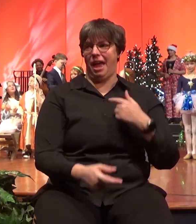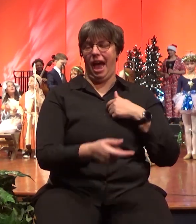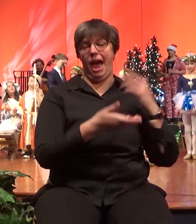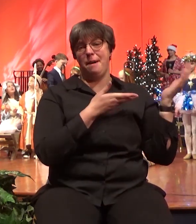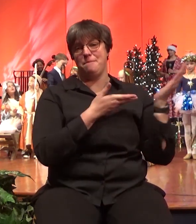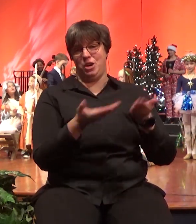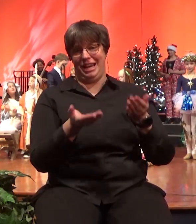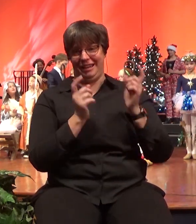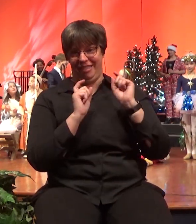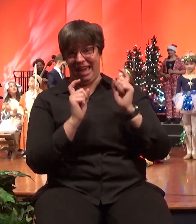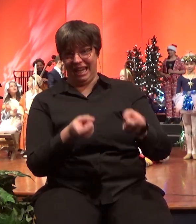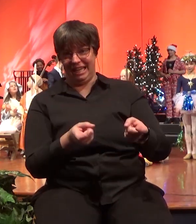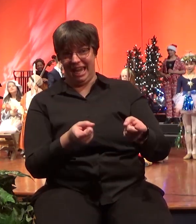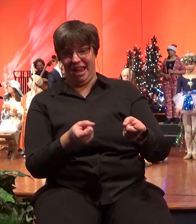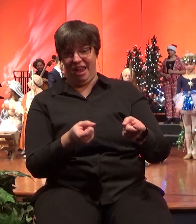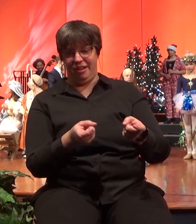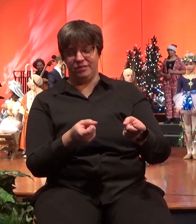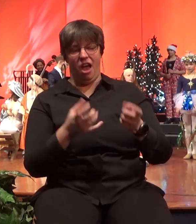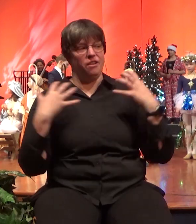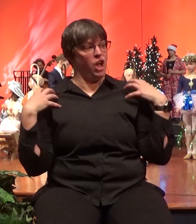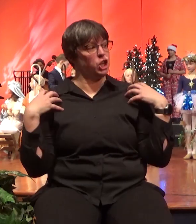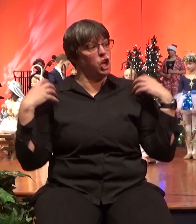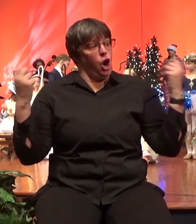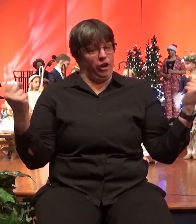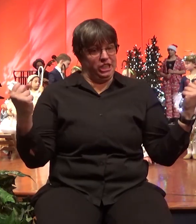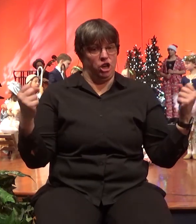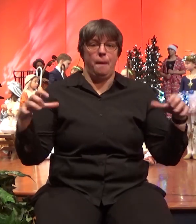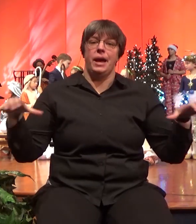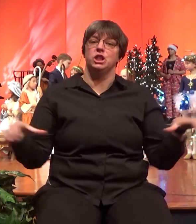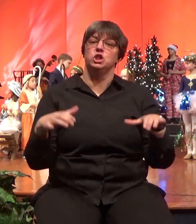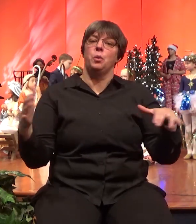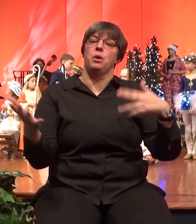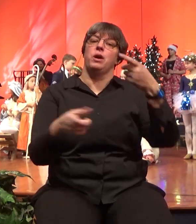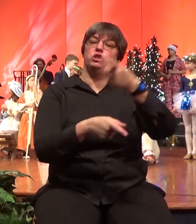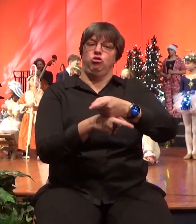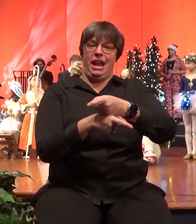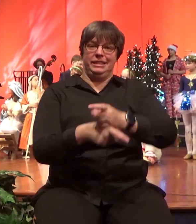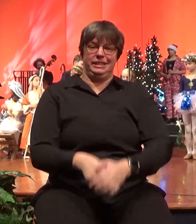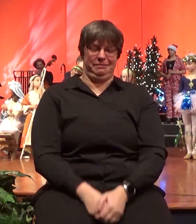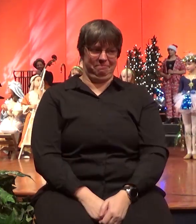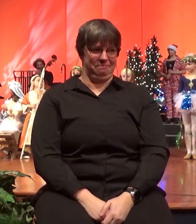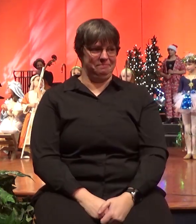I bring the gift of courage by doing what is right.